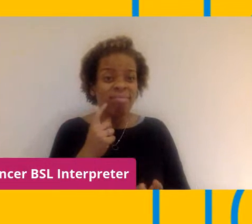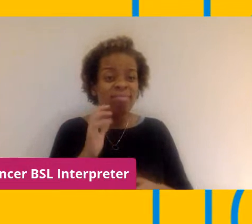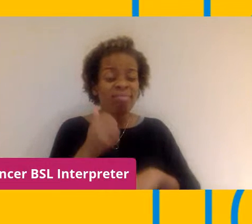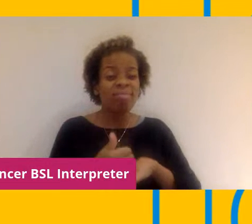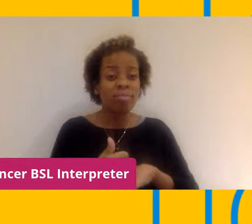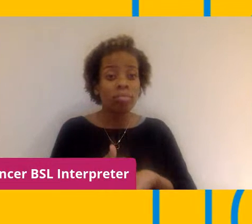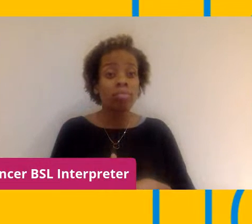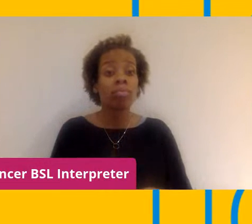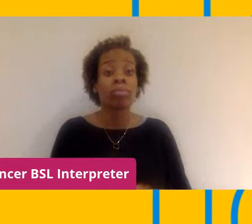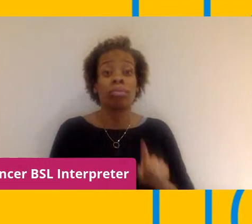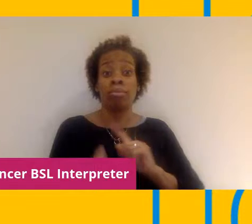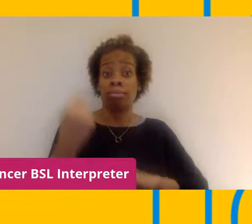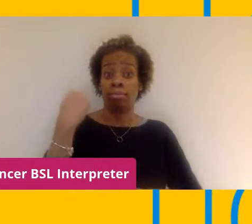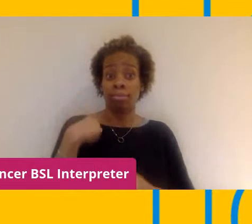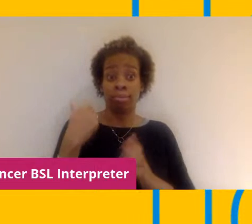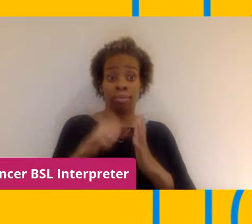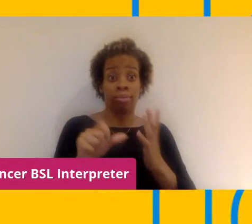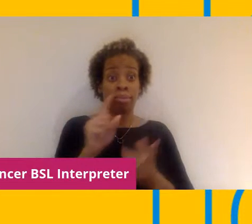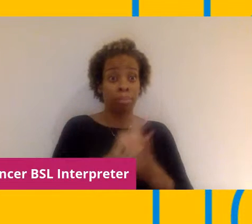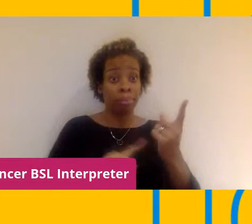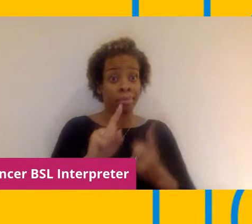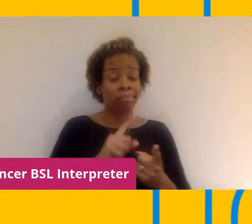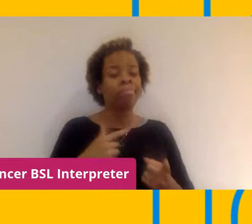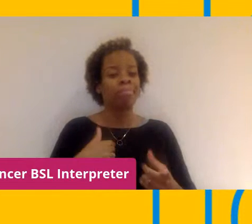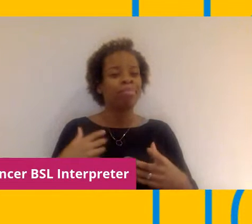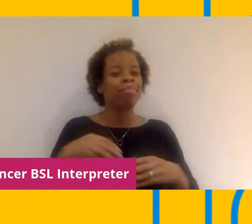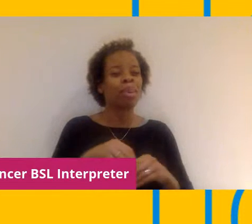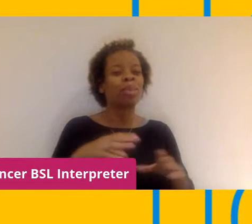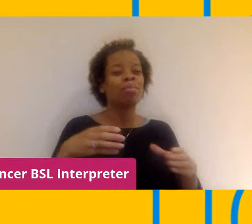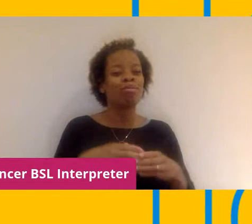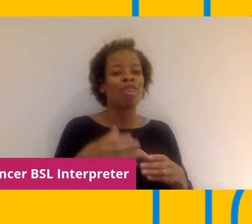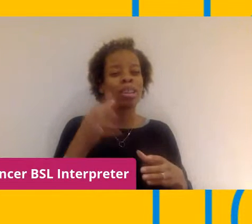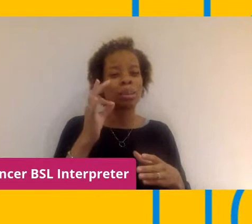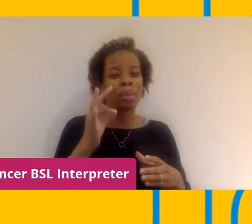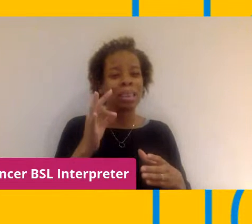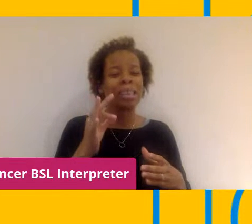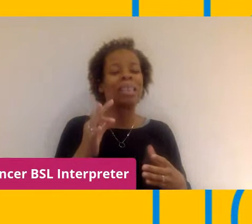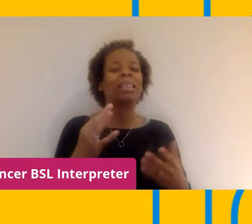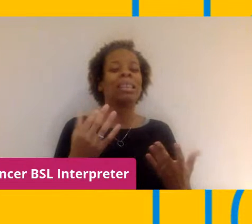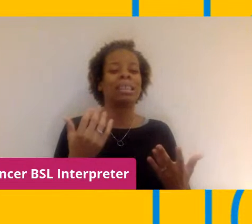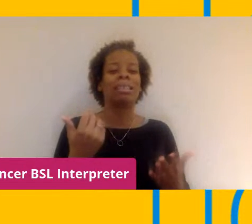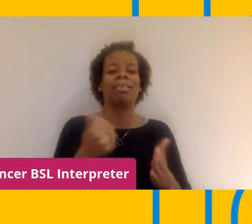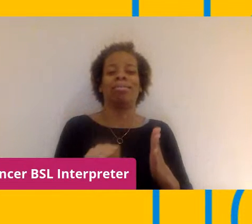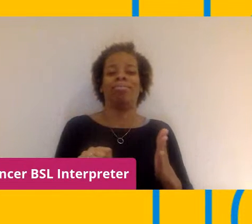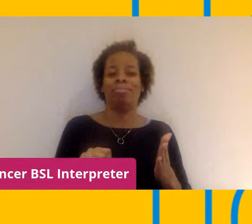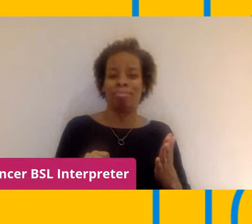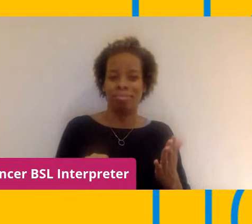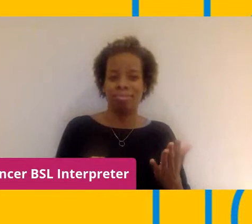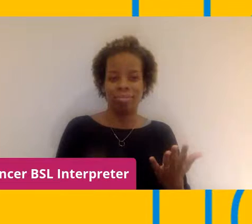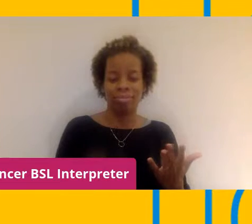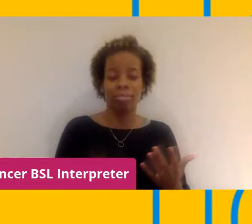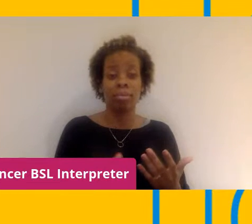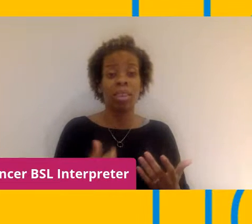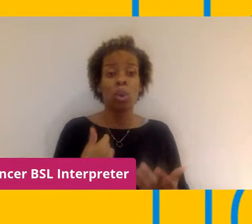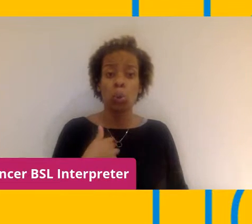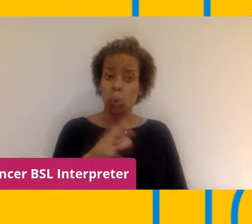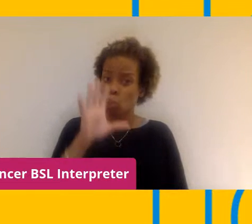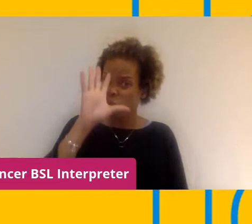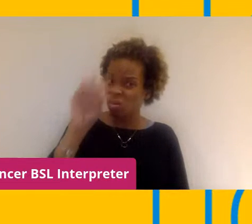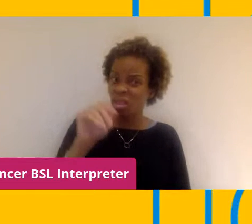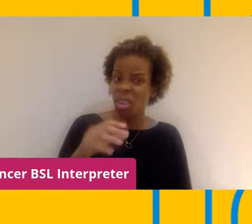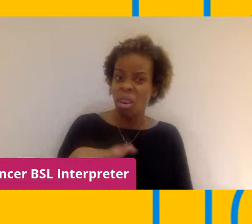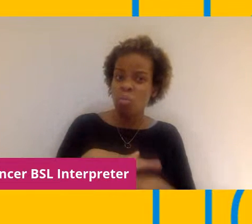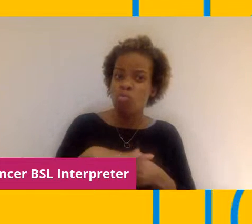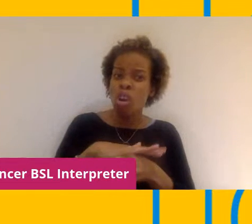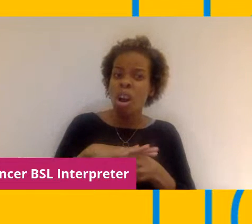now for my sins, but I can guarantee it, if you go to your branch committee, suggest this and offer to get